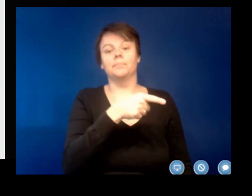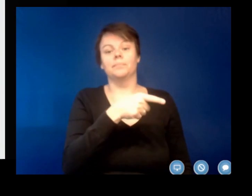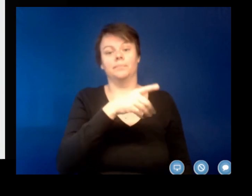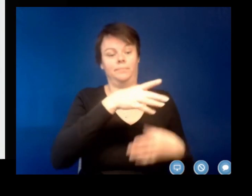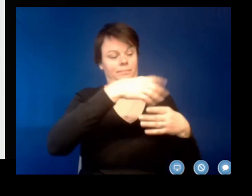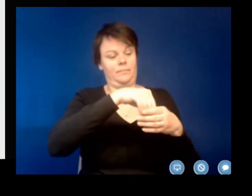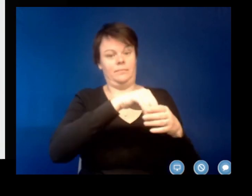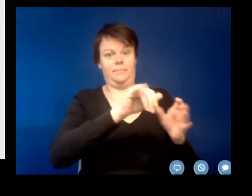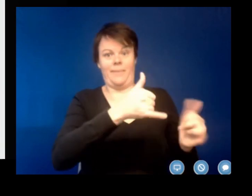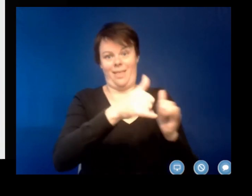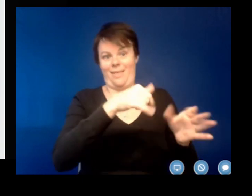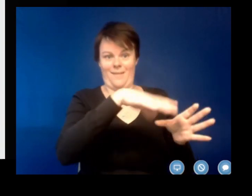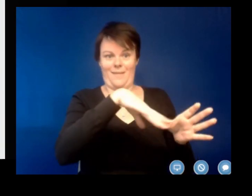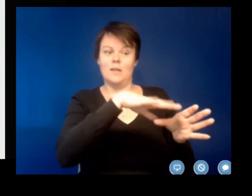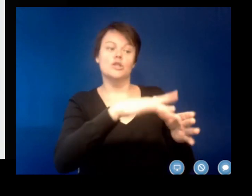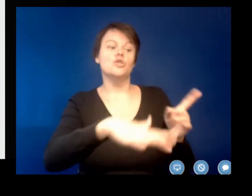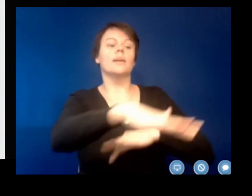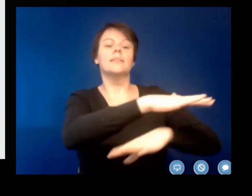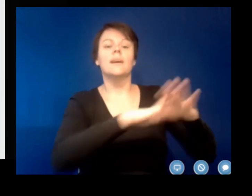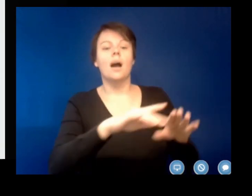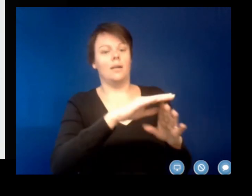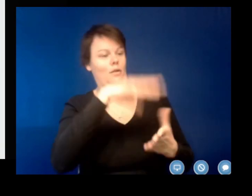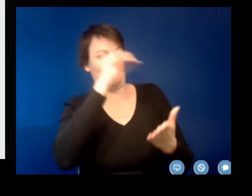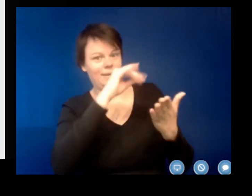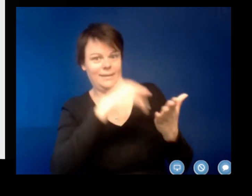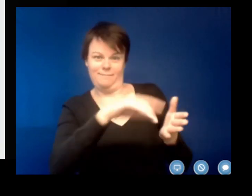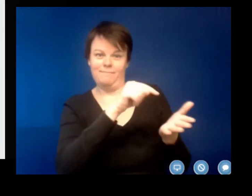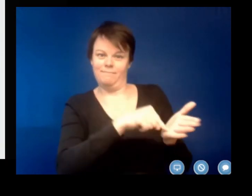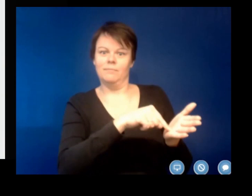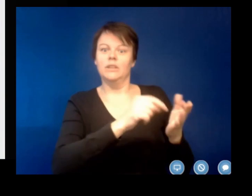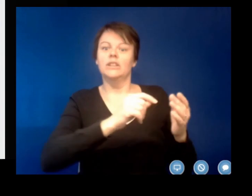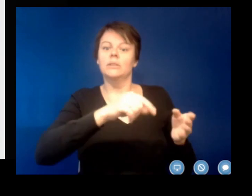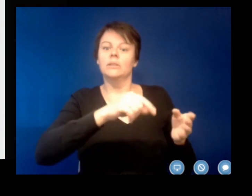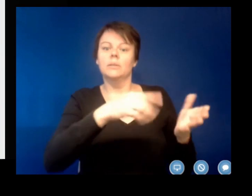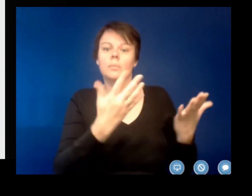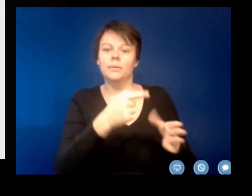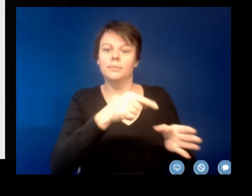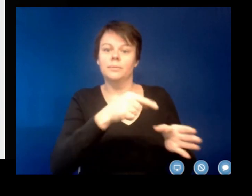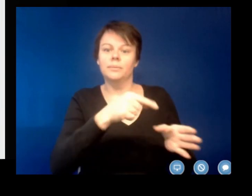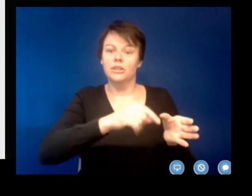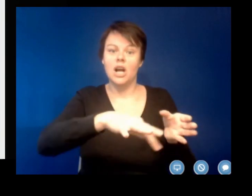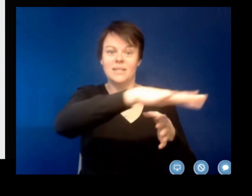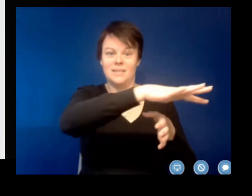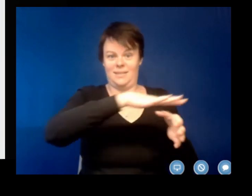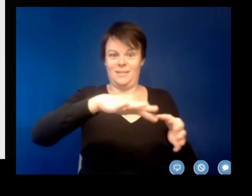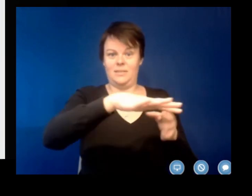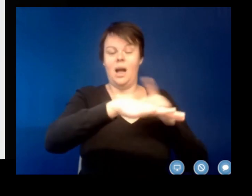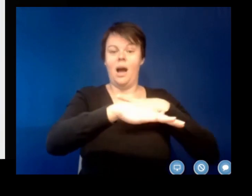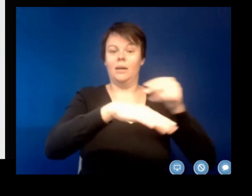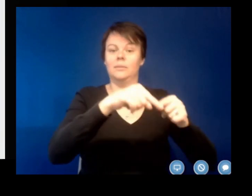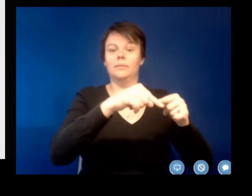And in what ways should local experiences and abstract understanding of local structures